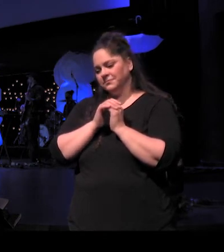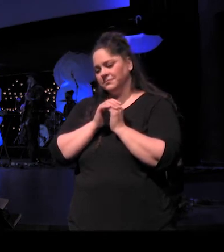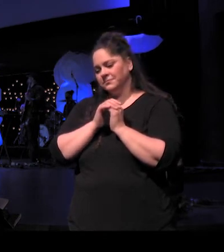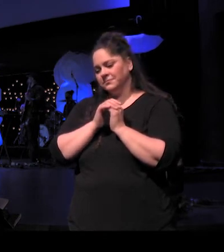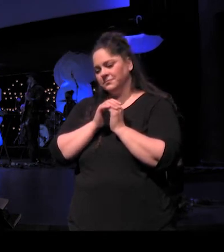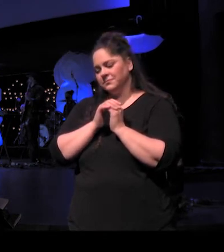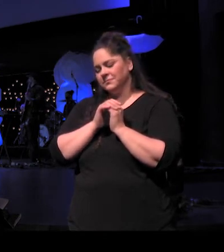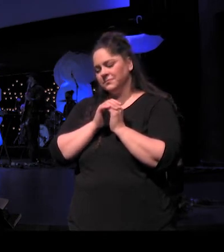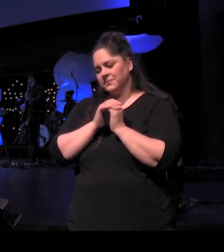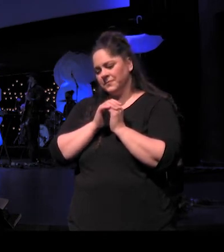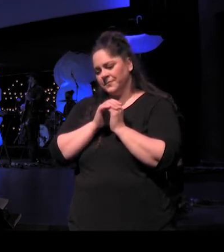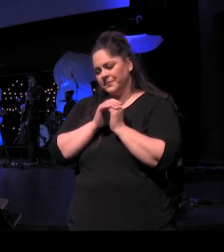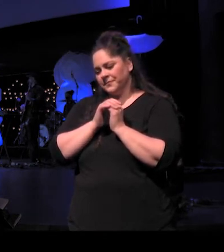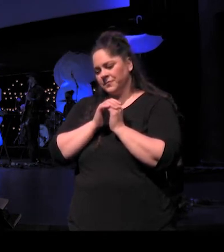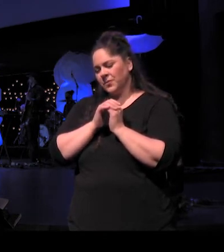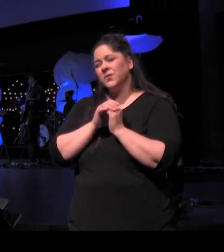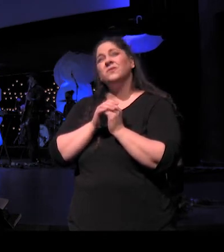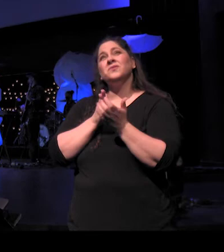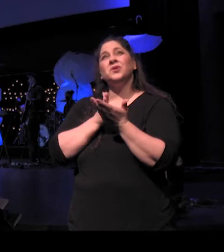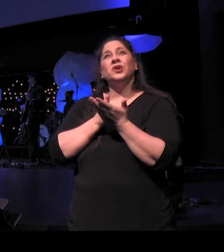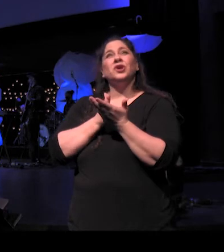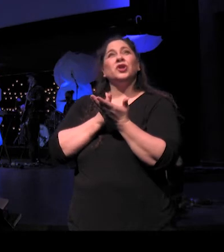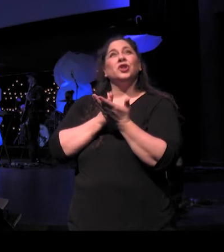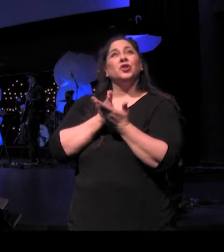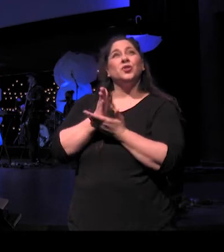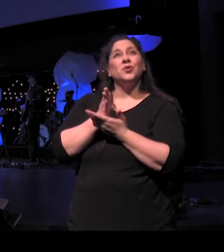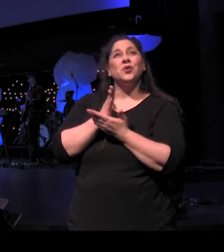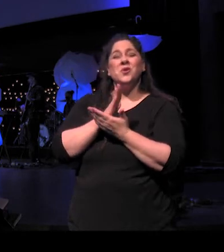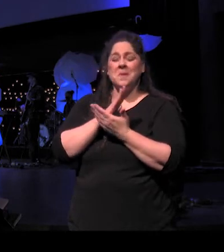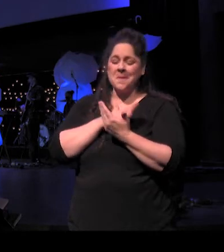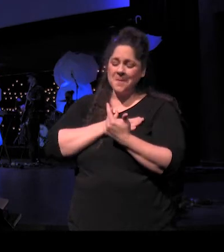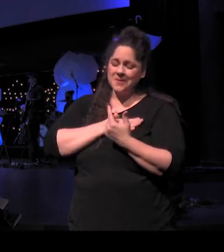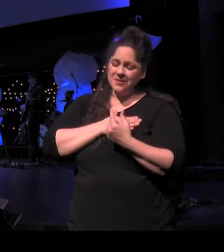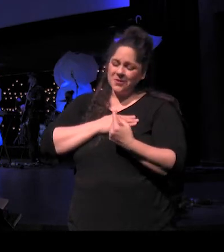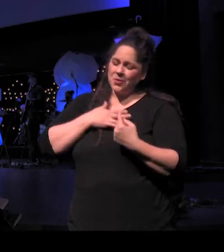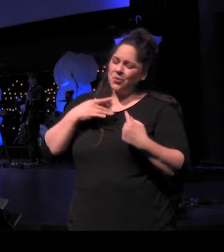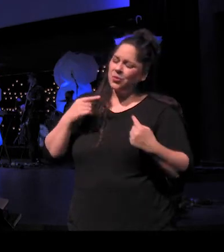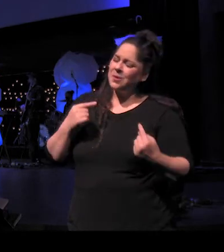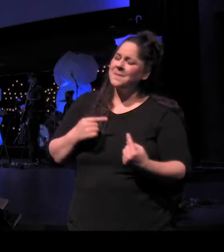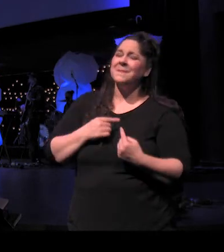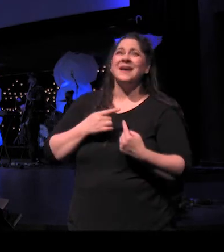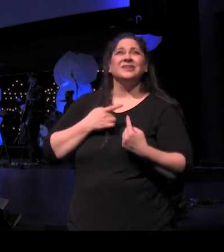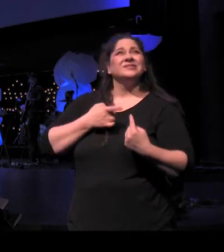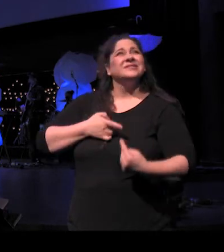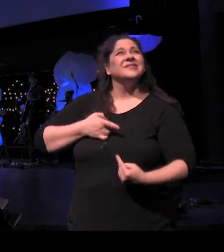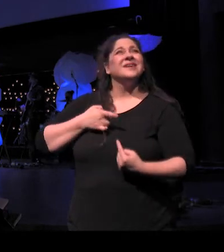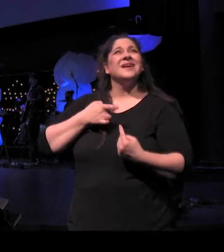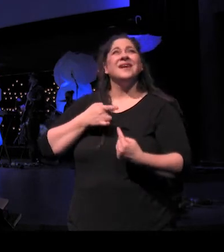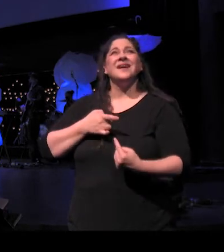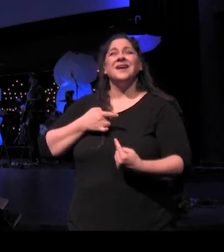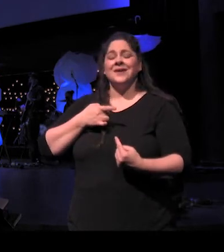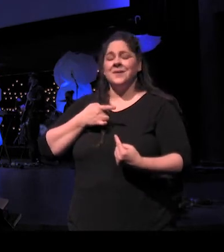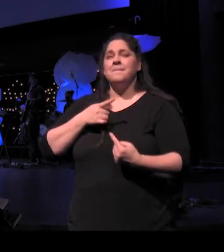It's in the middle between the pain and the promise where we really cling to you.